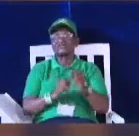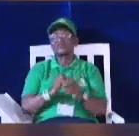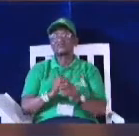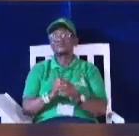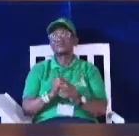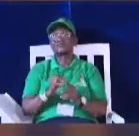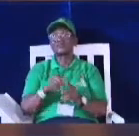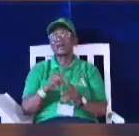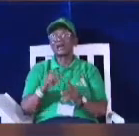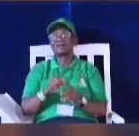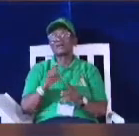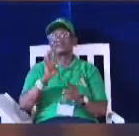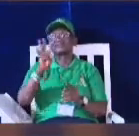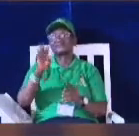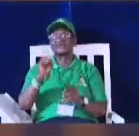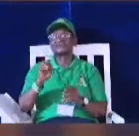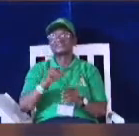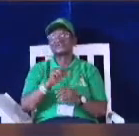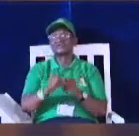About 40 years ago,